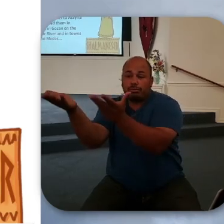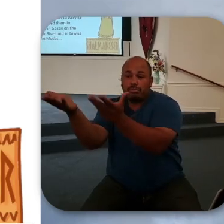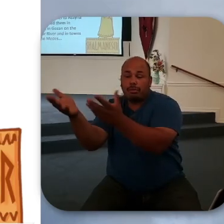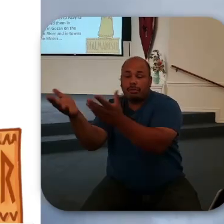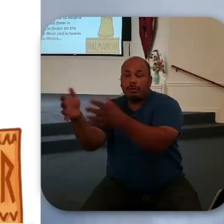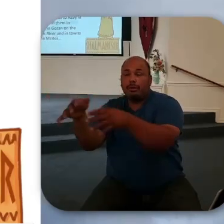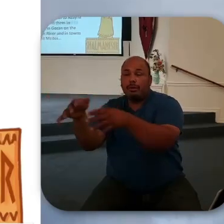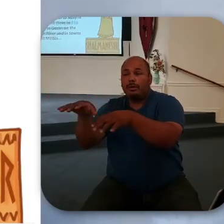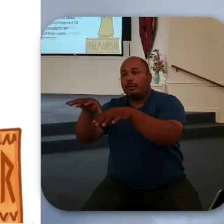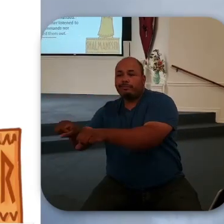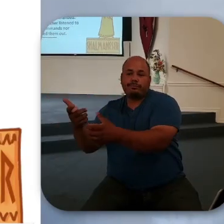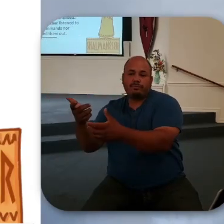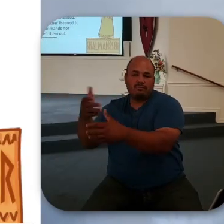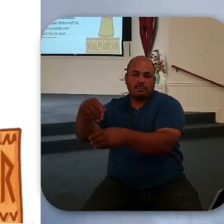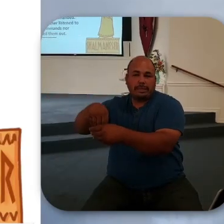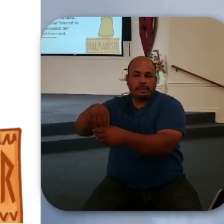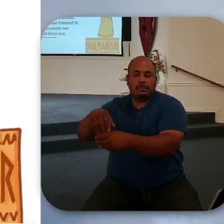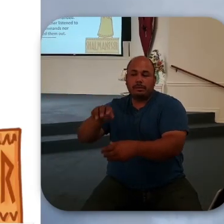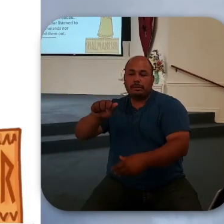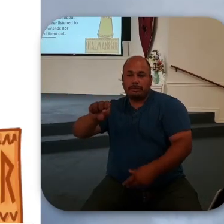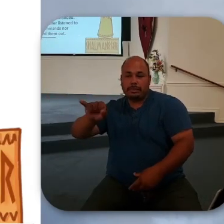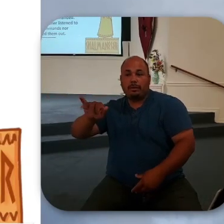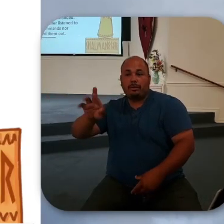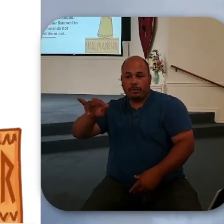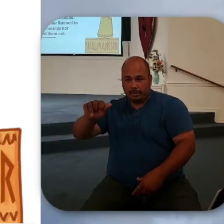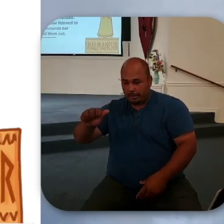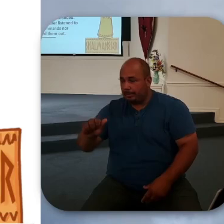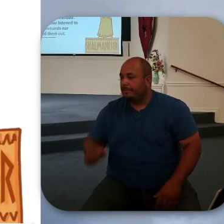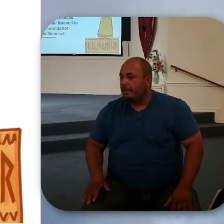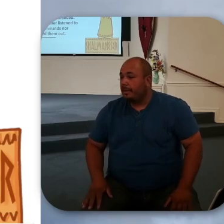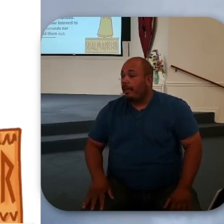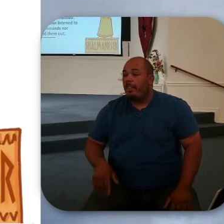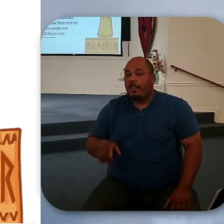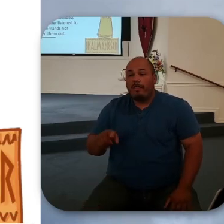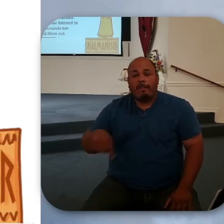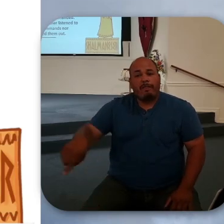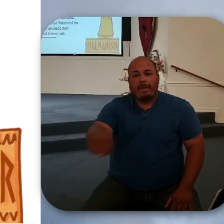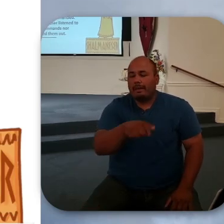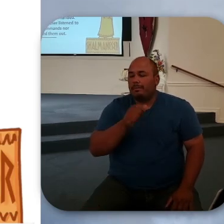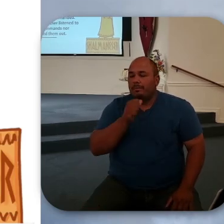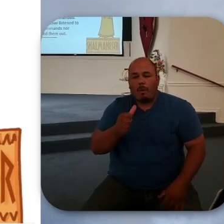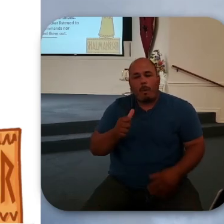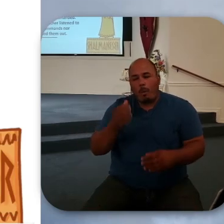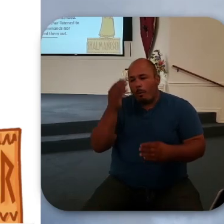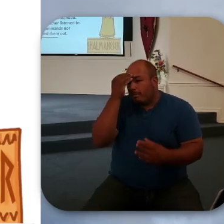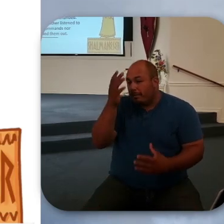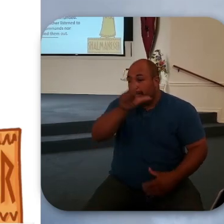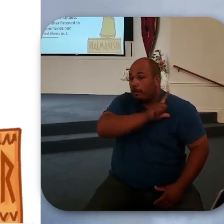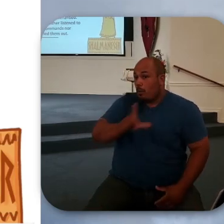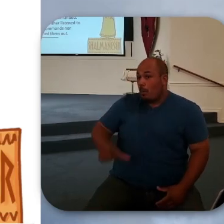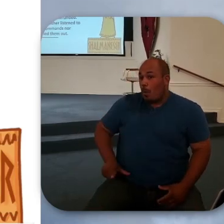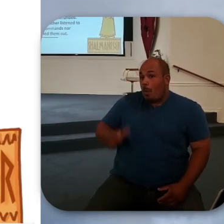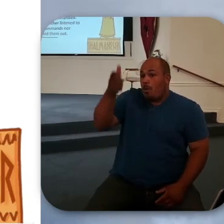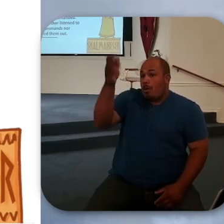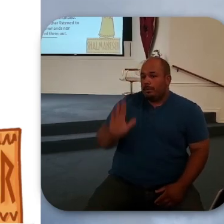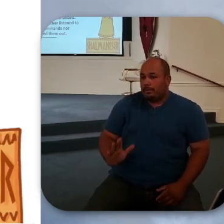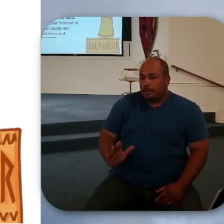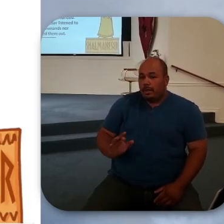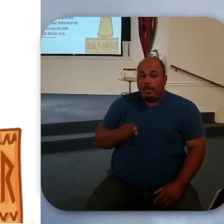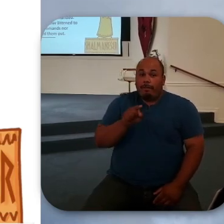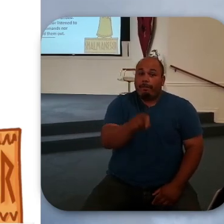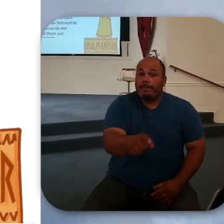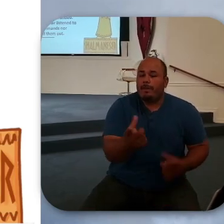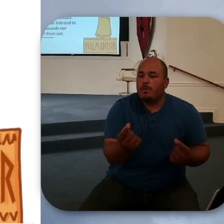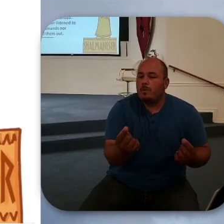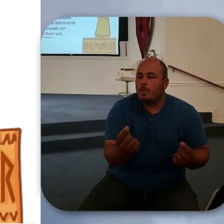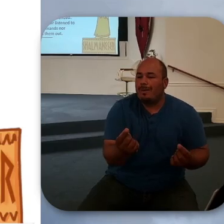in the towns of the Medes. This happened because they had not obeyed the Lord their God, but had violated his covenant, all